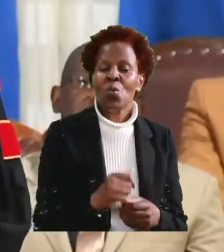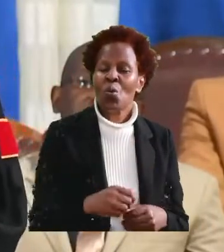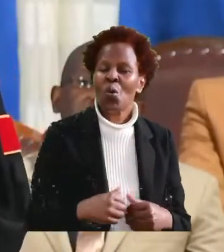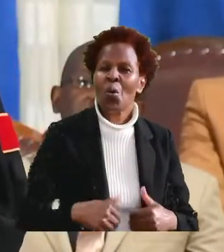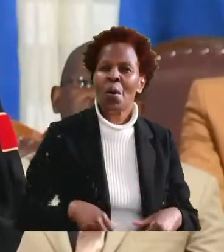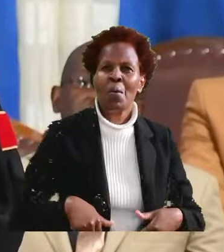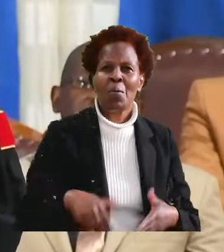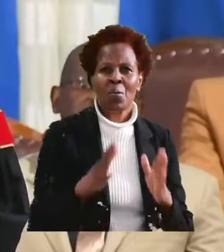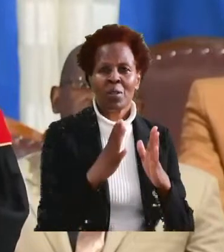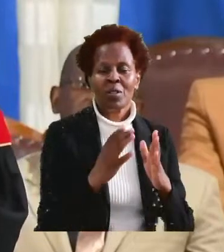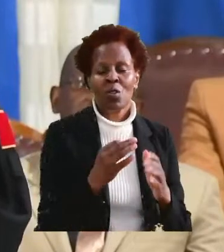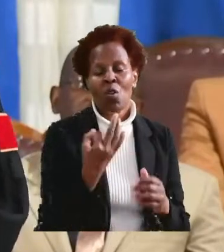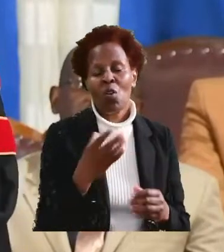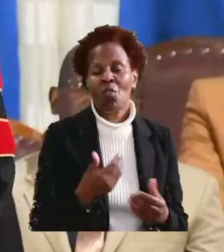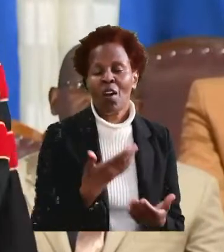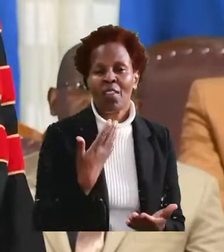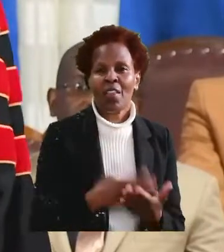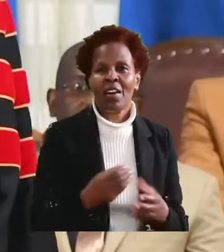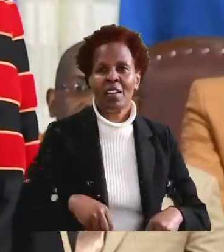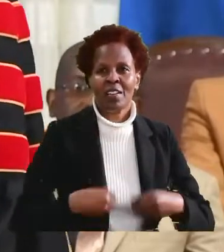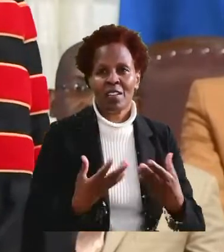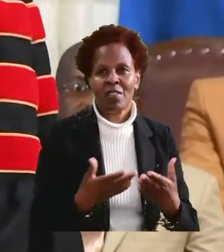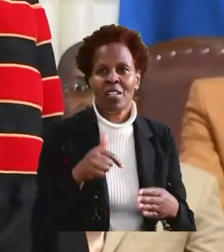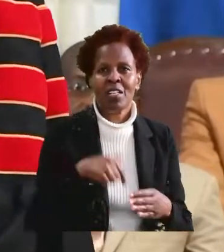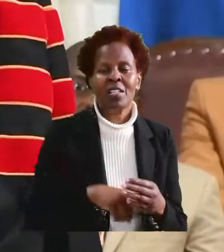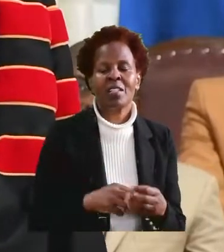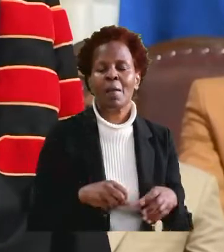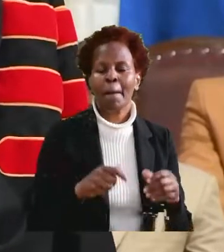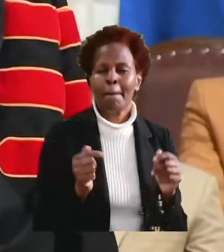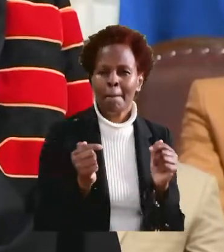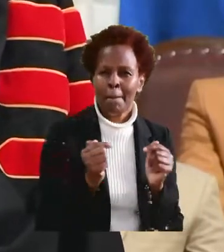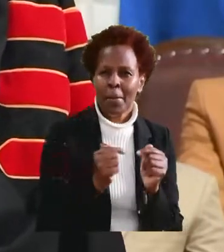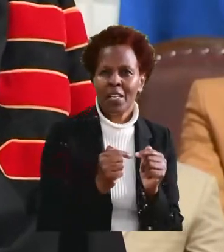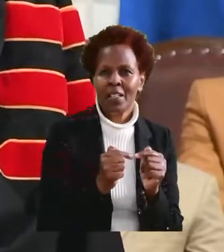on thanksgiving in situations of pain.